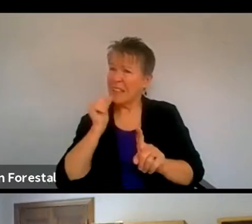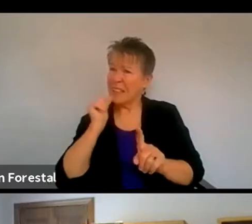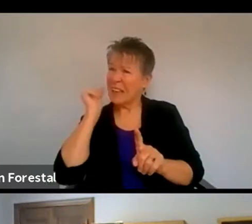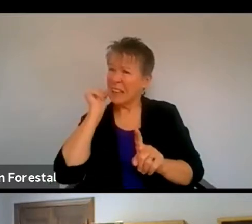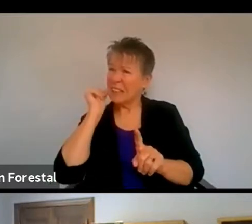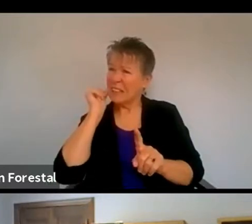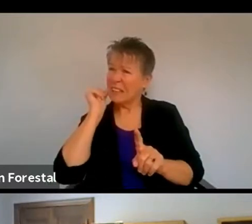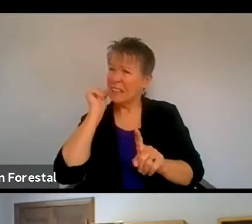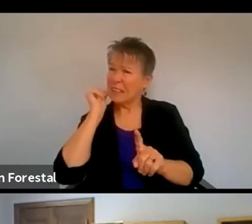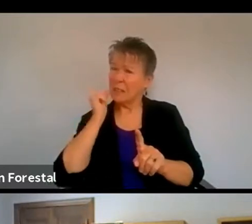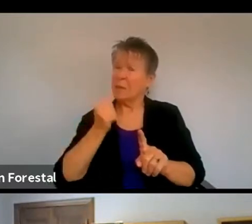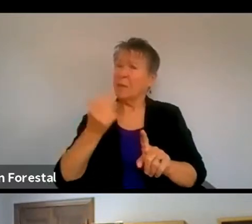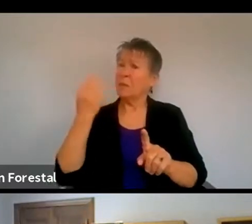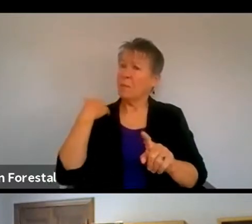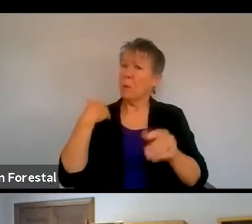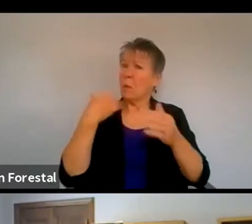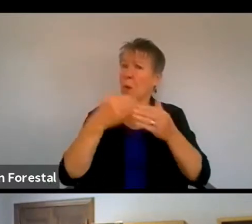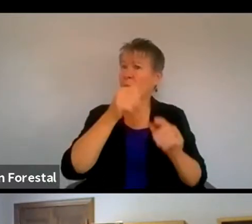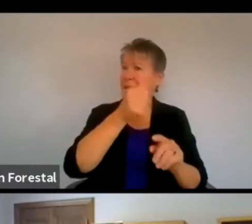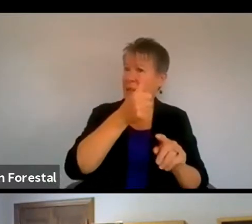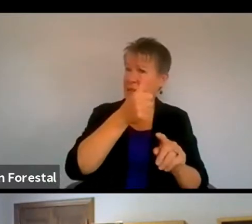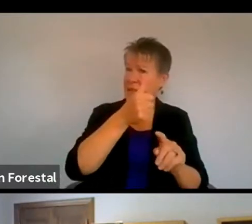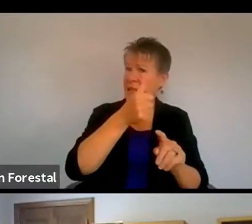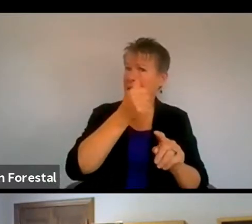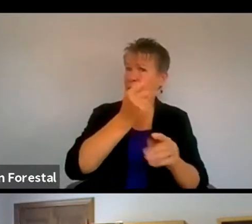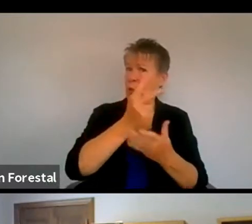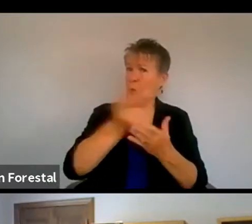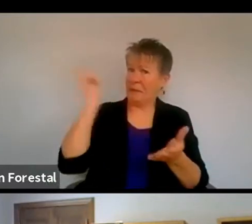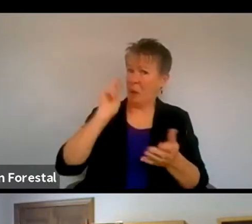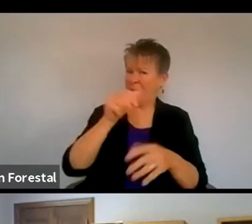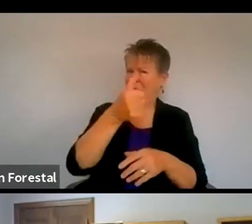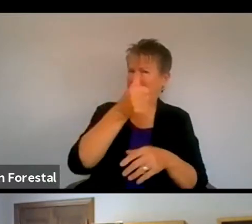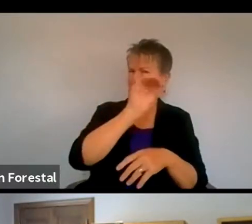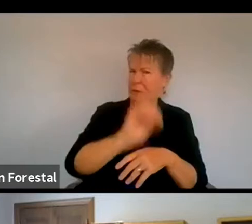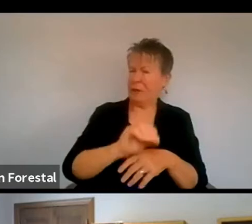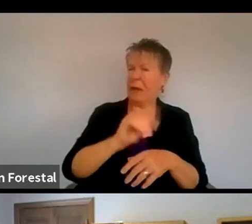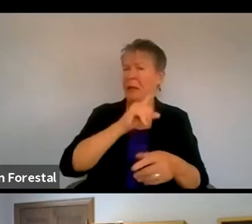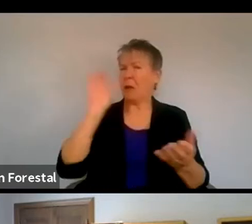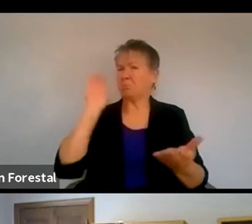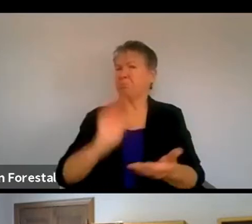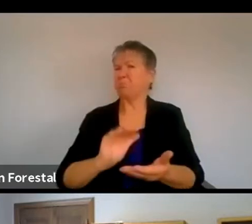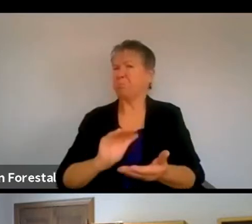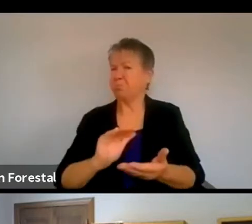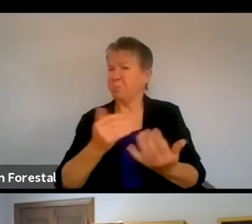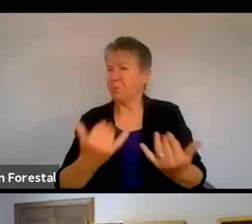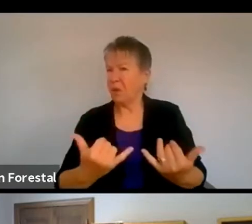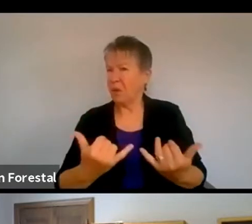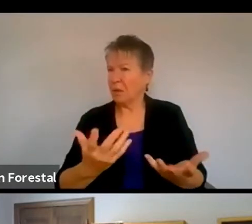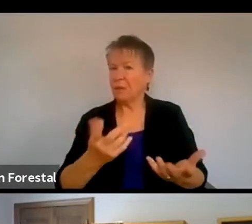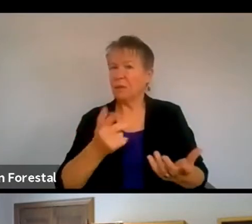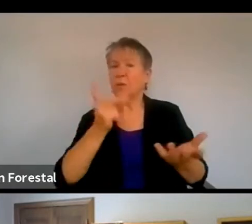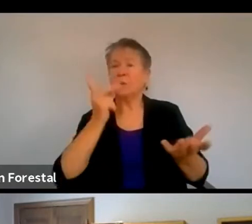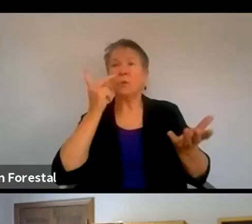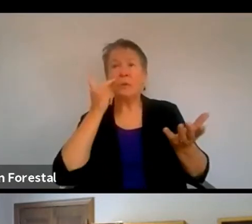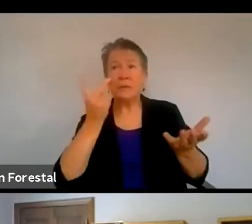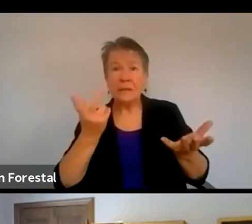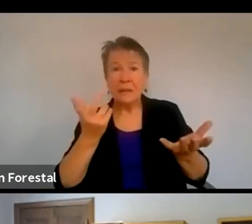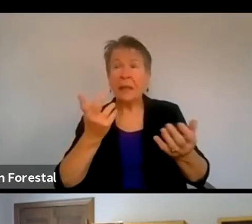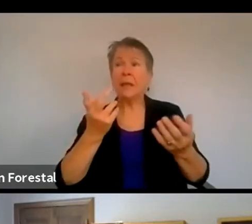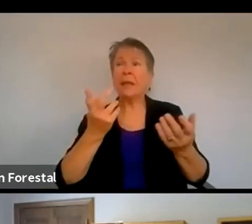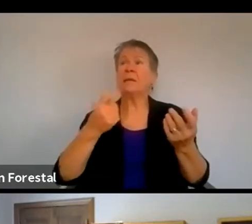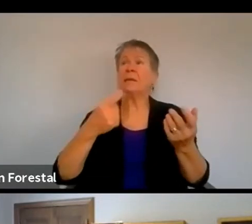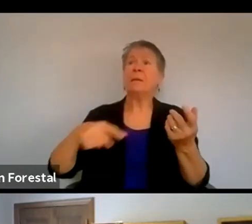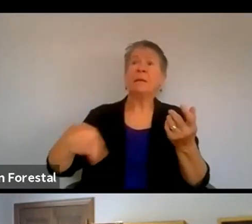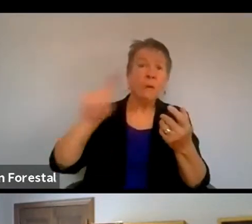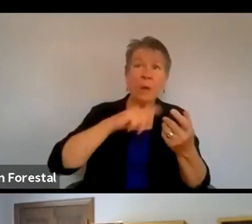2 weeks ago. And it just shows the value of mitigation when you have the case investigations, the